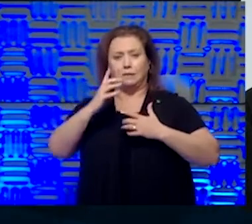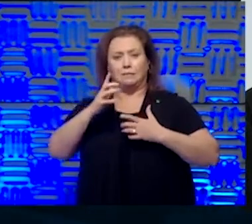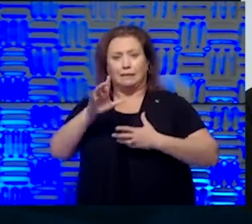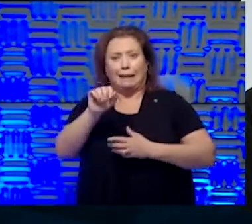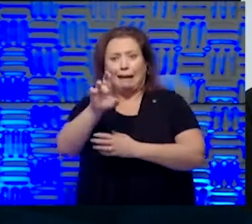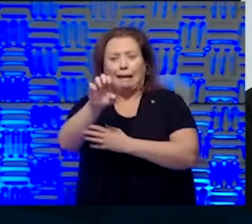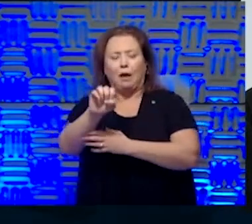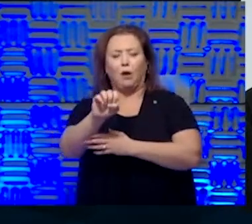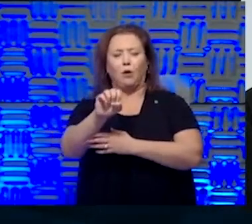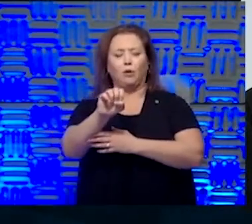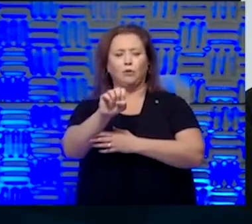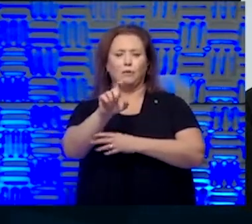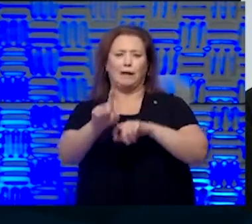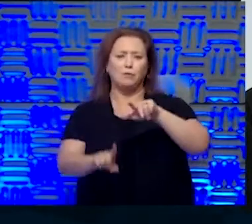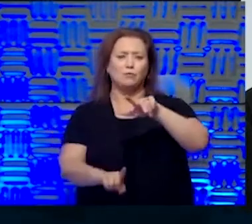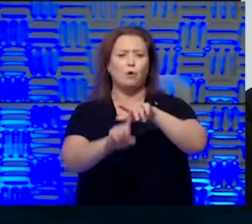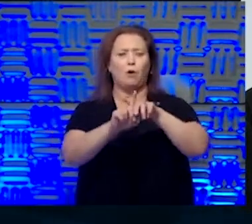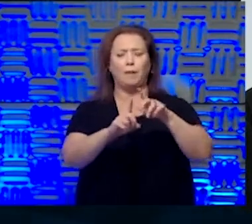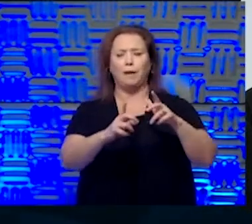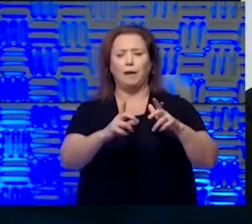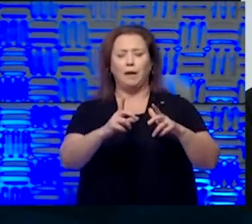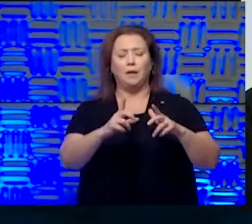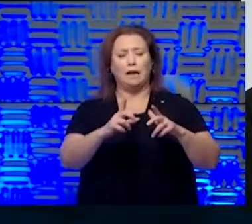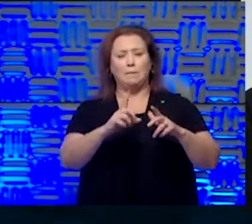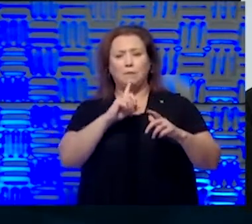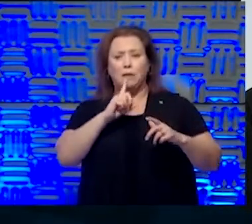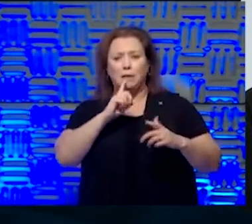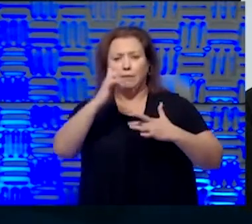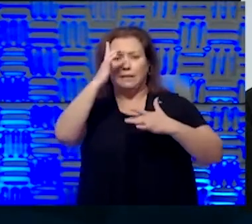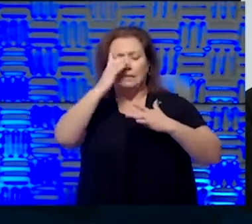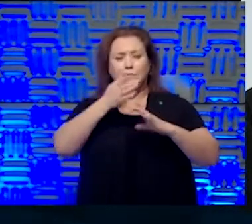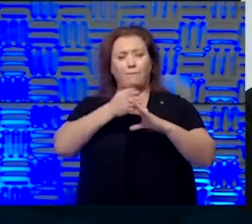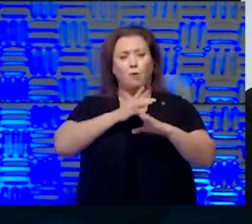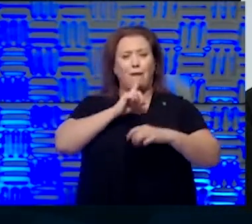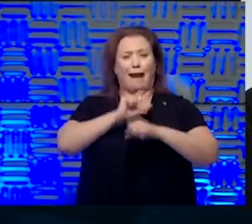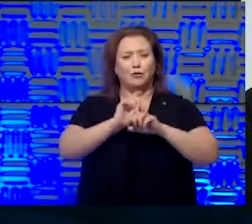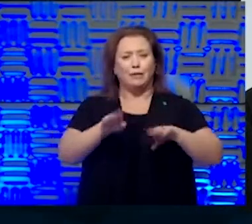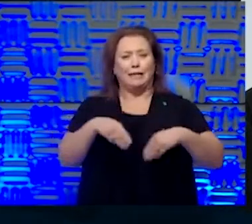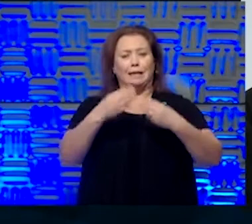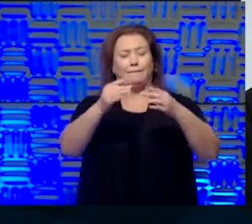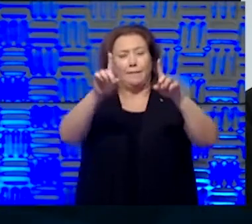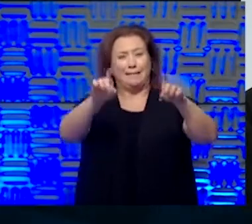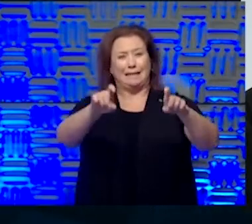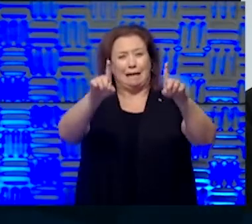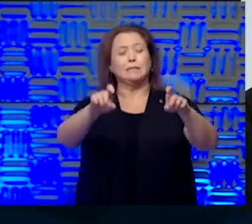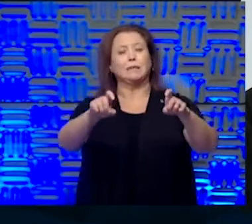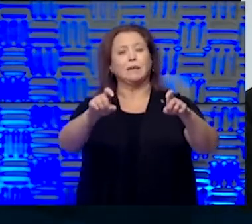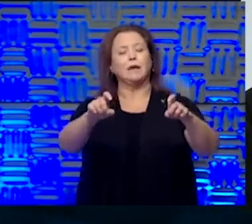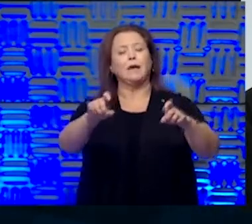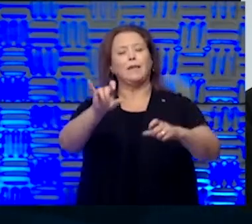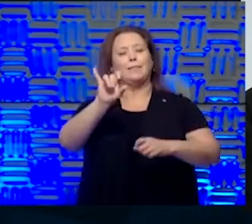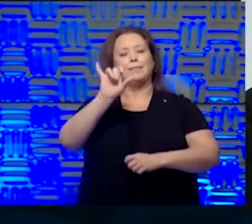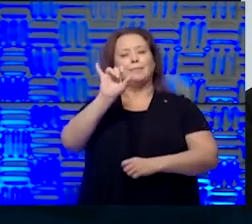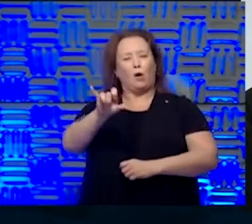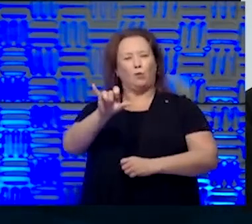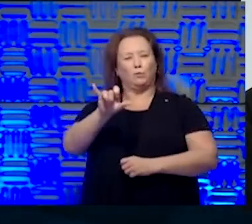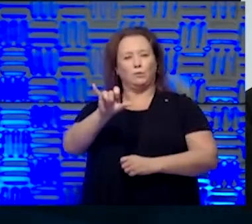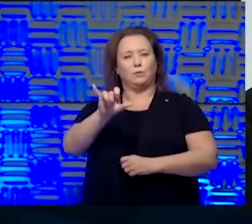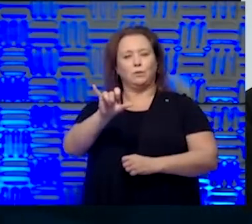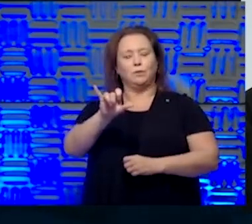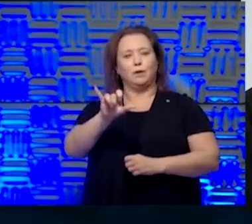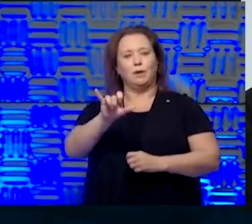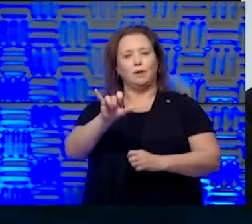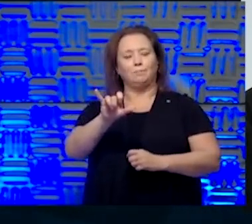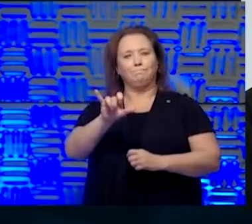sicker before they are tested? So all of these things play a part into how